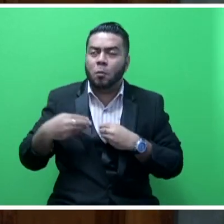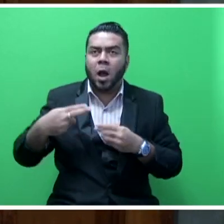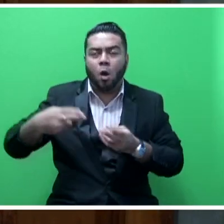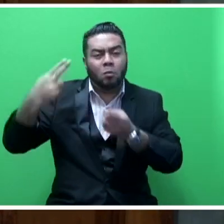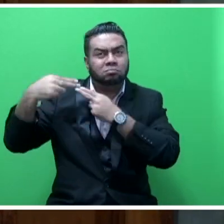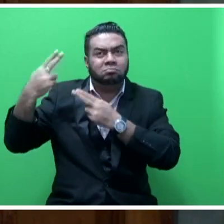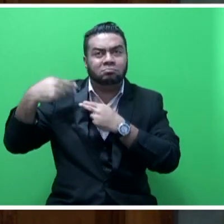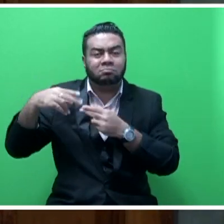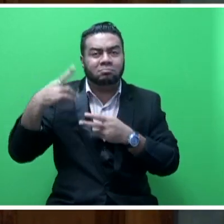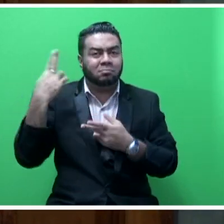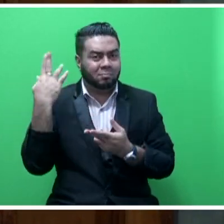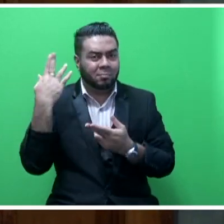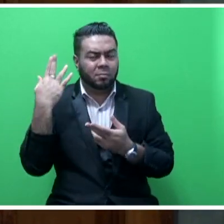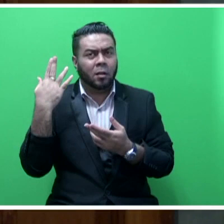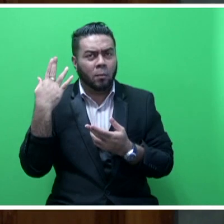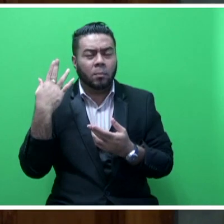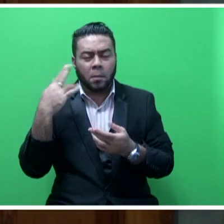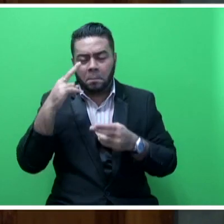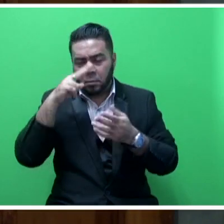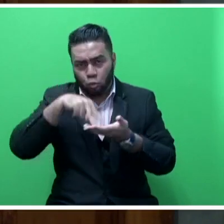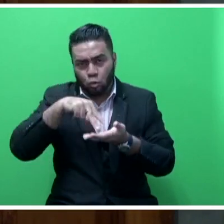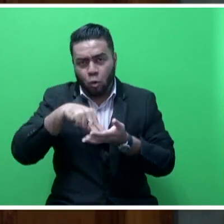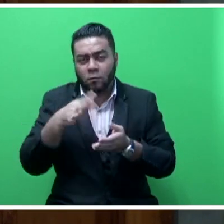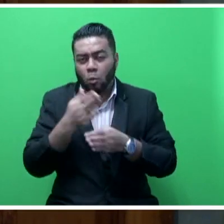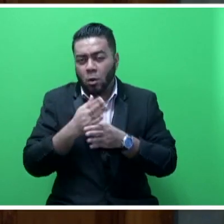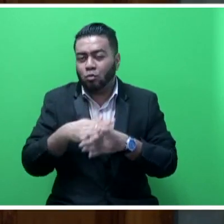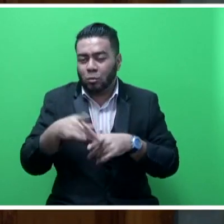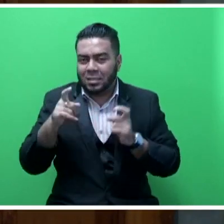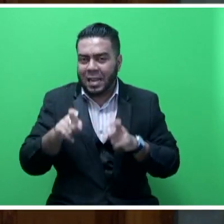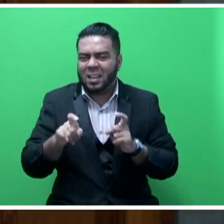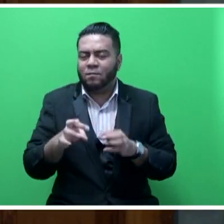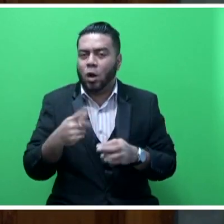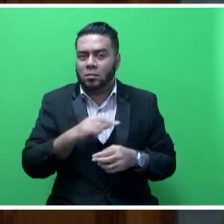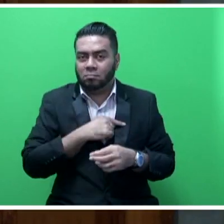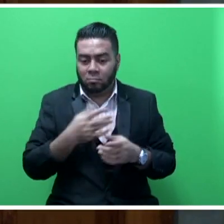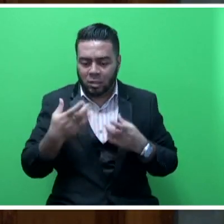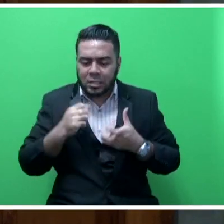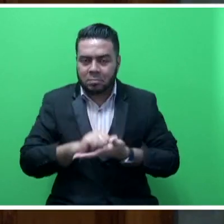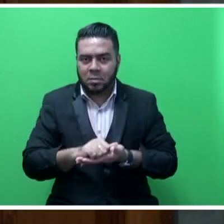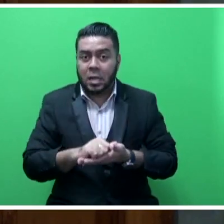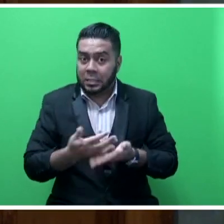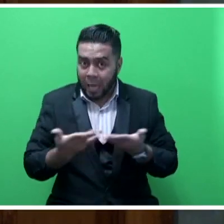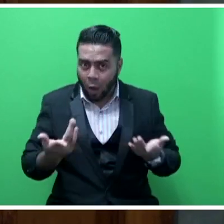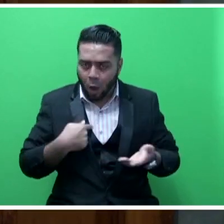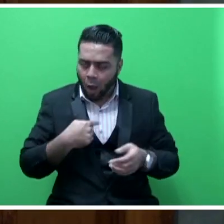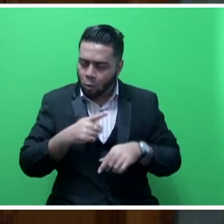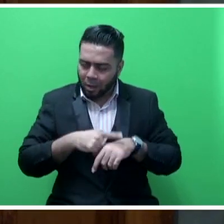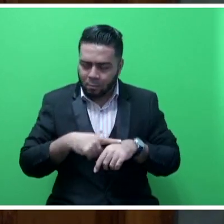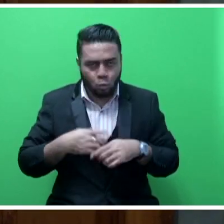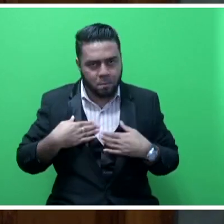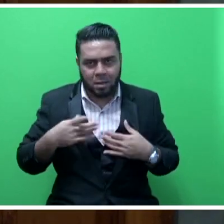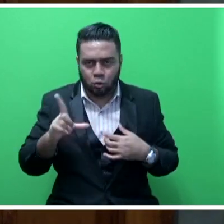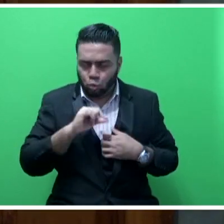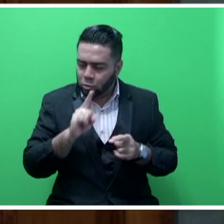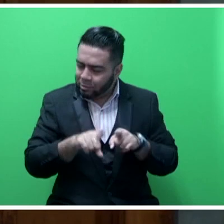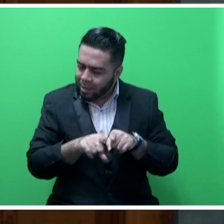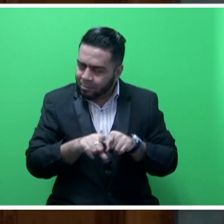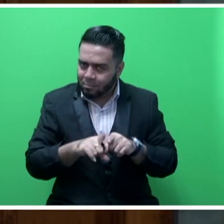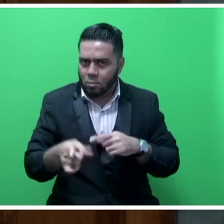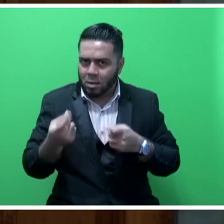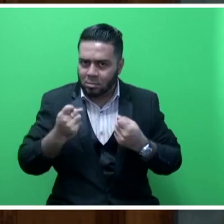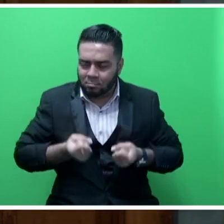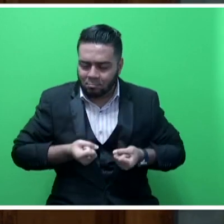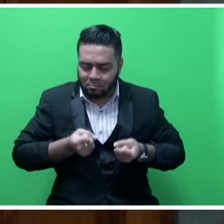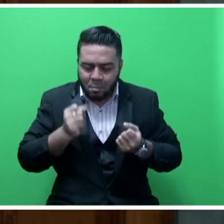stood by the work of sustaining it for us. It is our time to do the same.